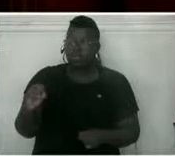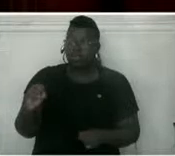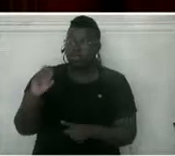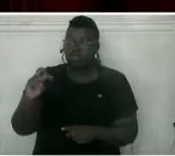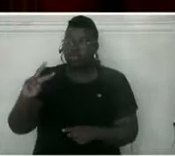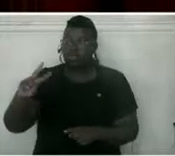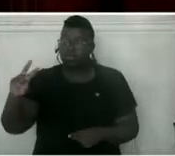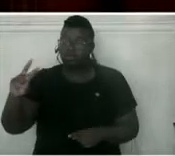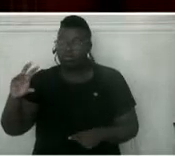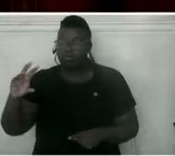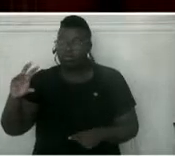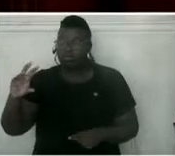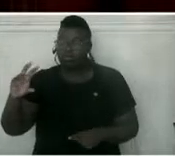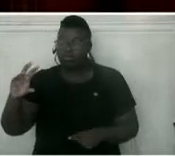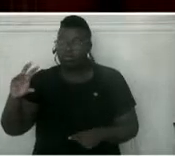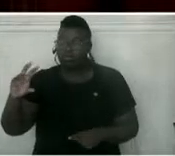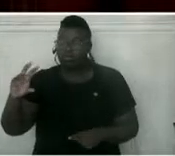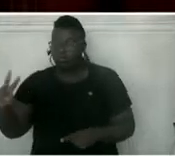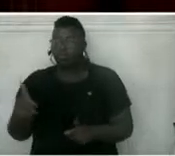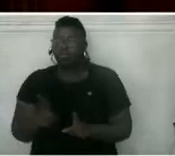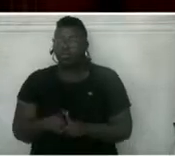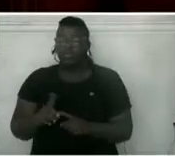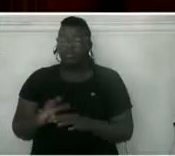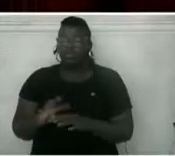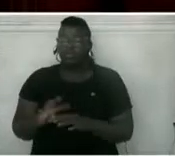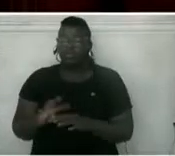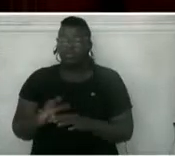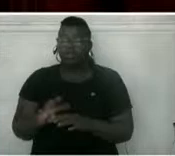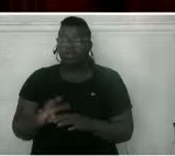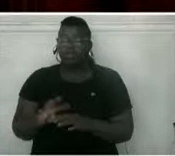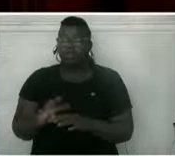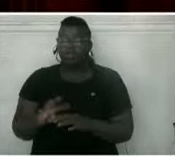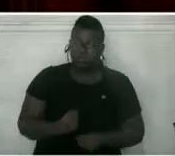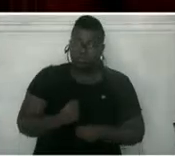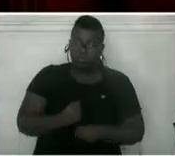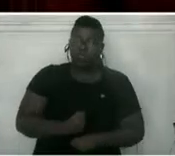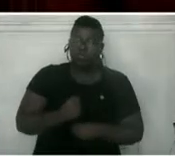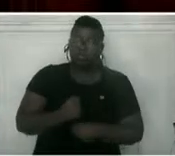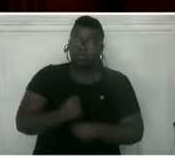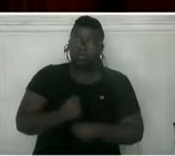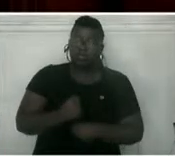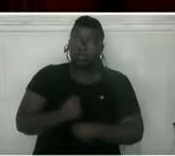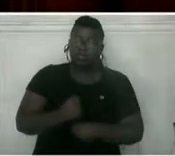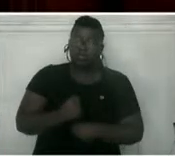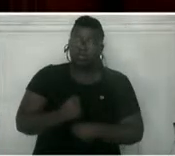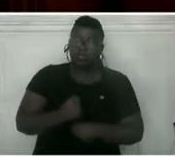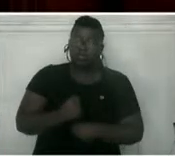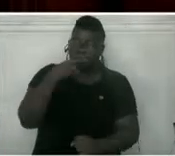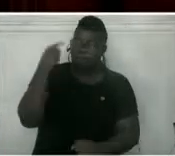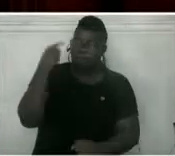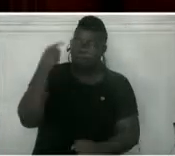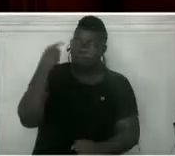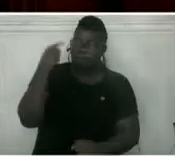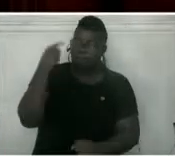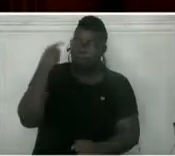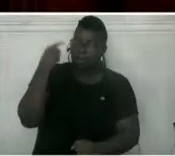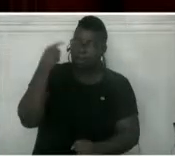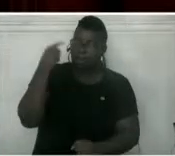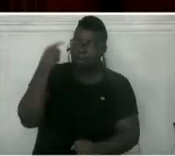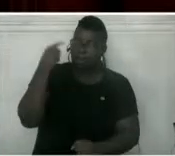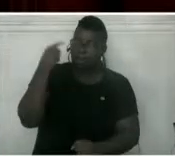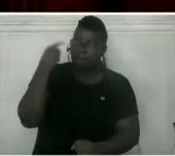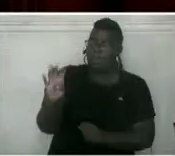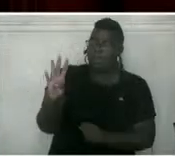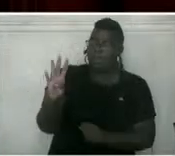be support for the traditional horse racing, commonly known as Umtelepelo. The Dundee July and